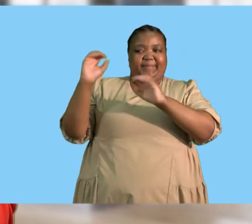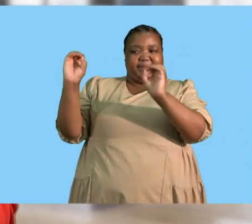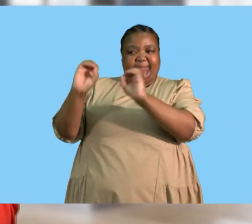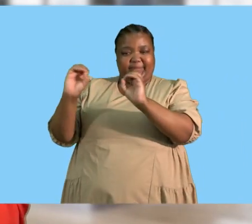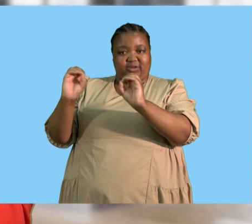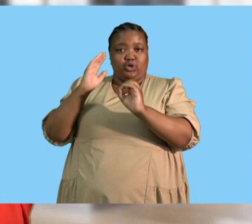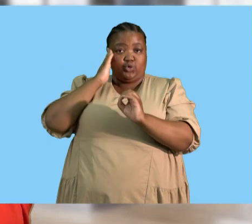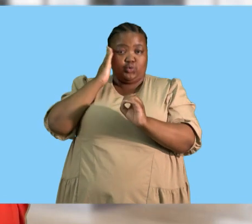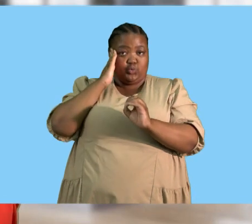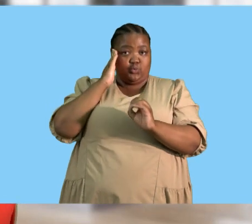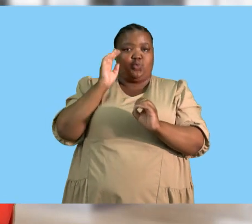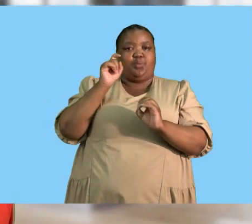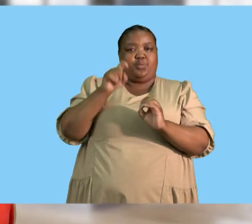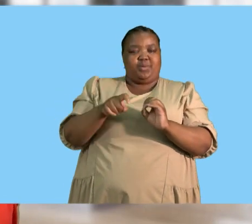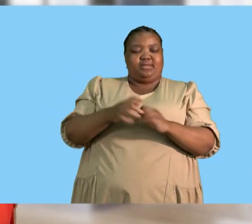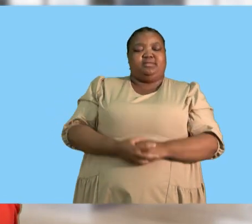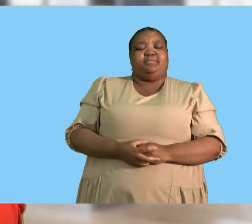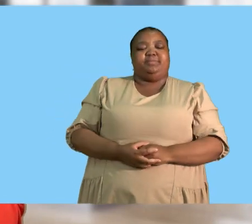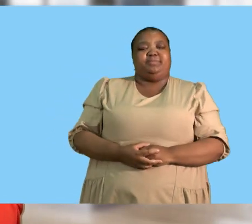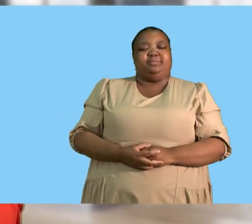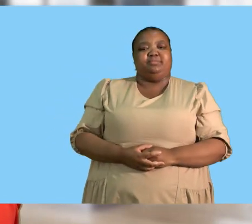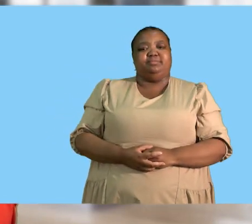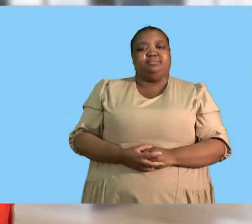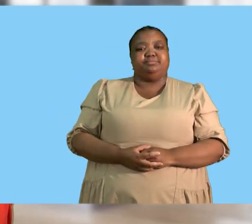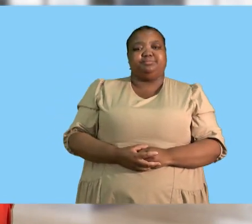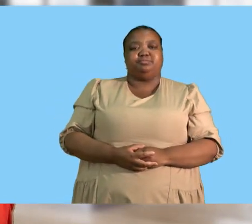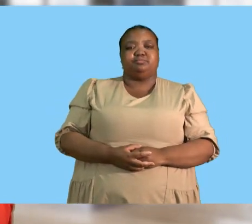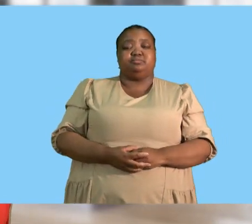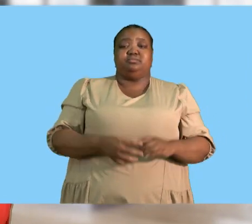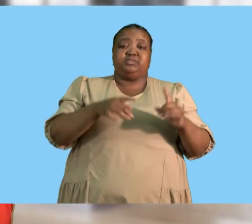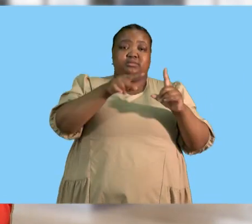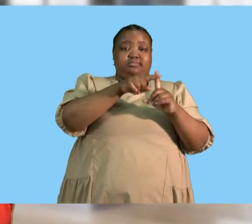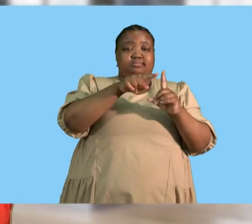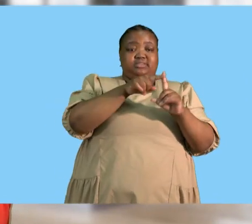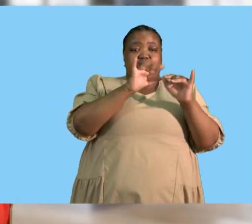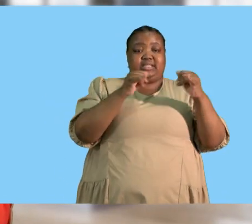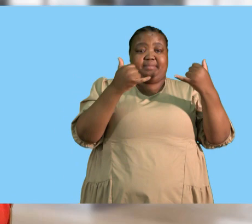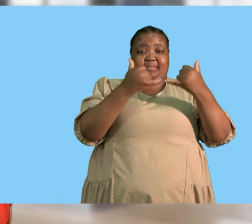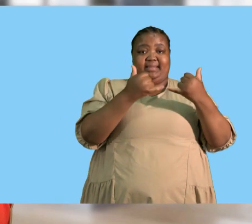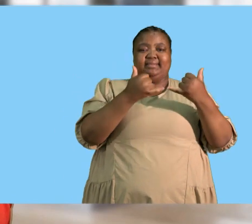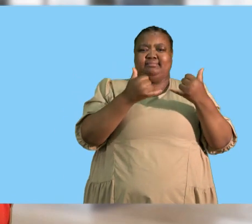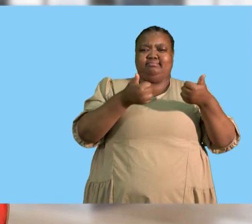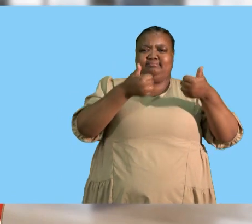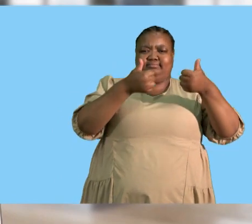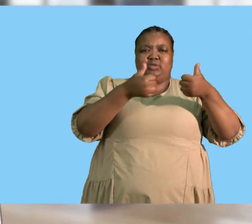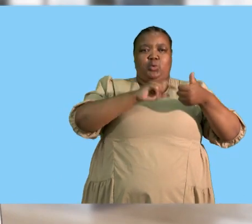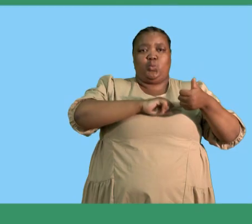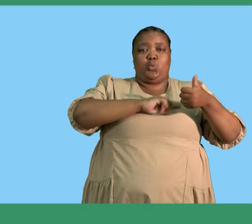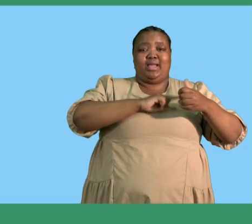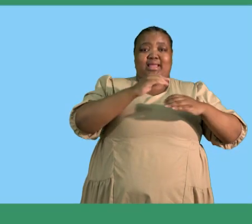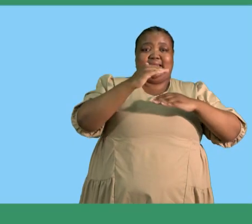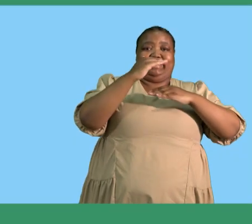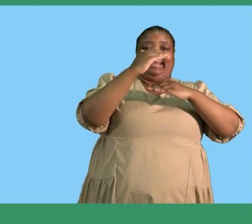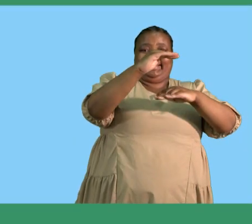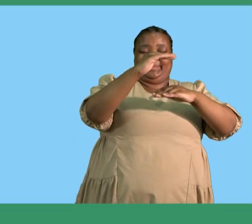unlimited because it forms the basis of whatever we are doing. So it is a benefit to have a company because you